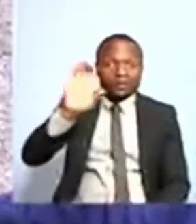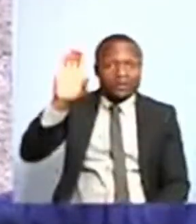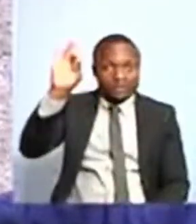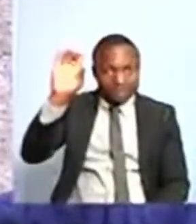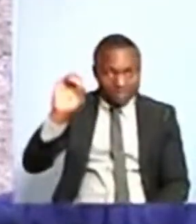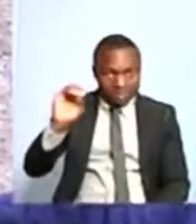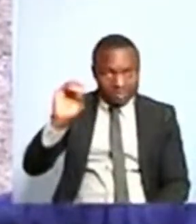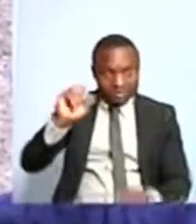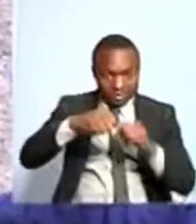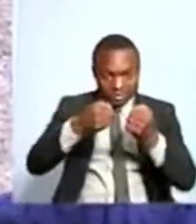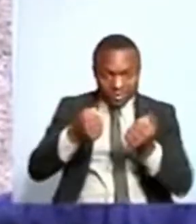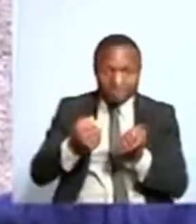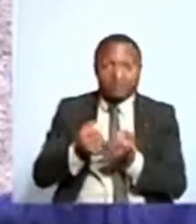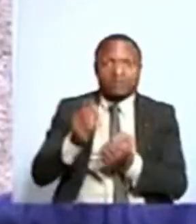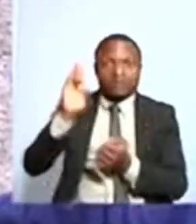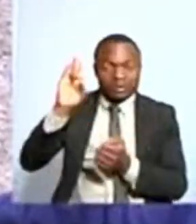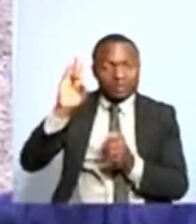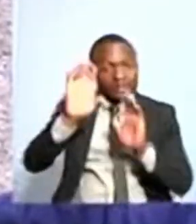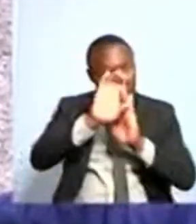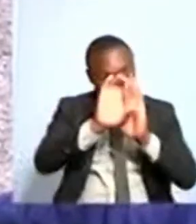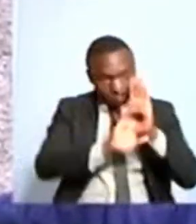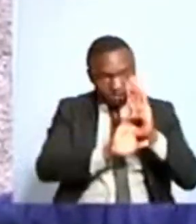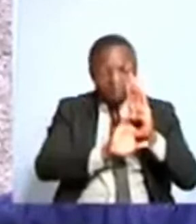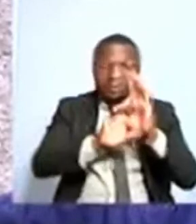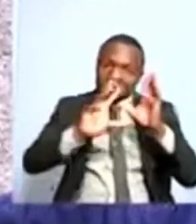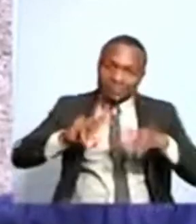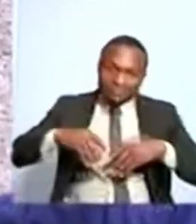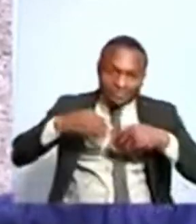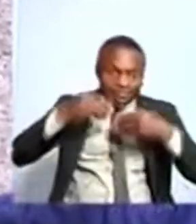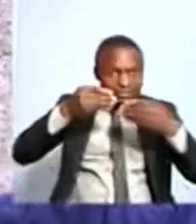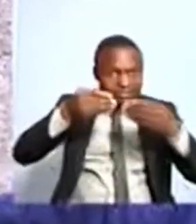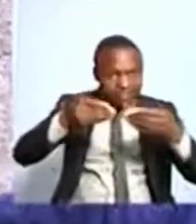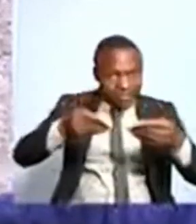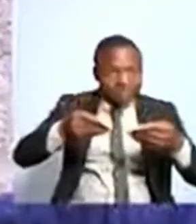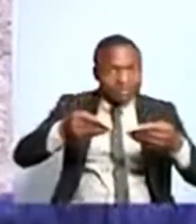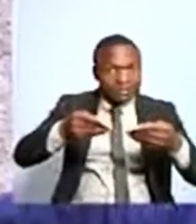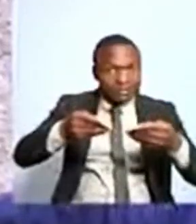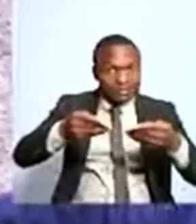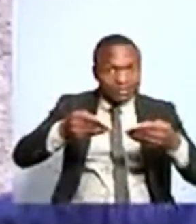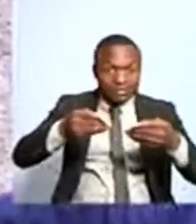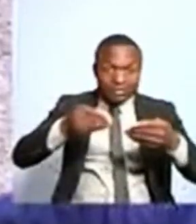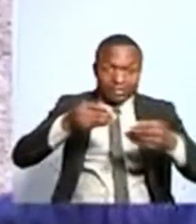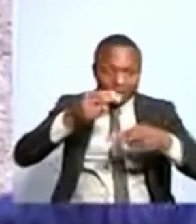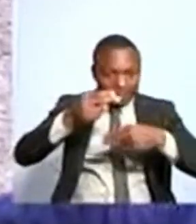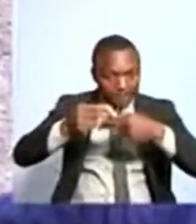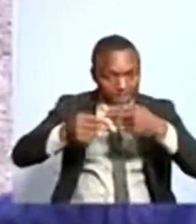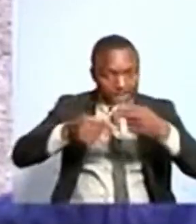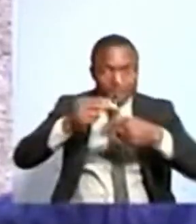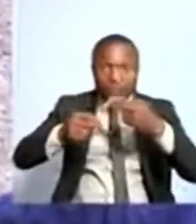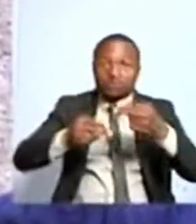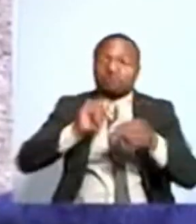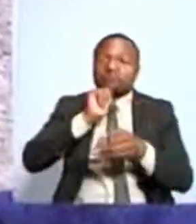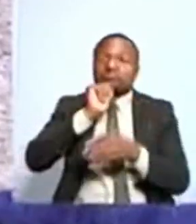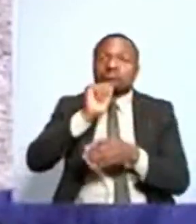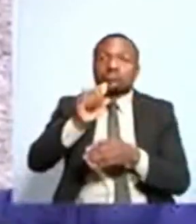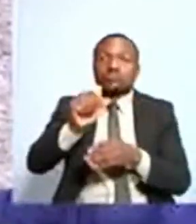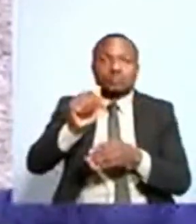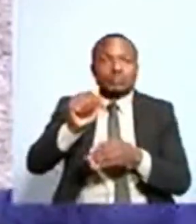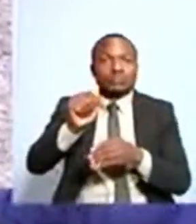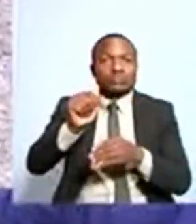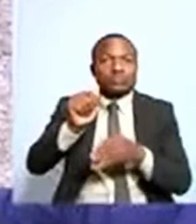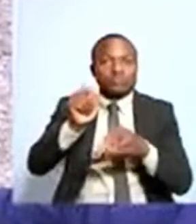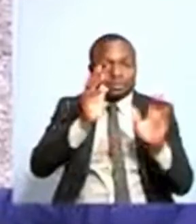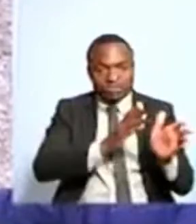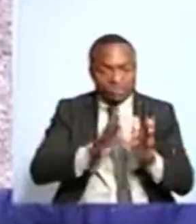7 of the Constitution, is being given a technical meaning, which was not the intention of the drafters of the